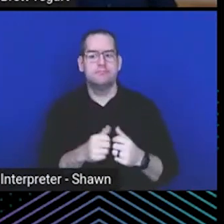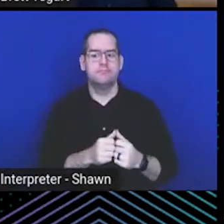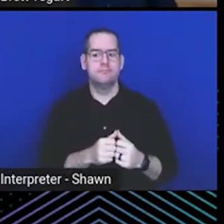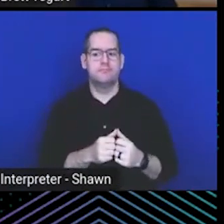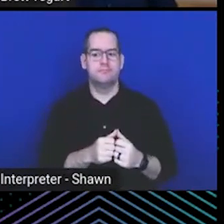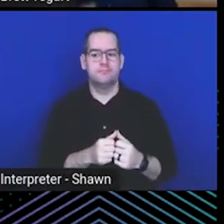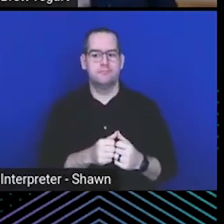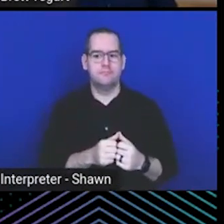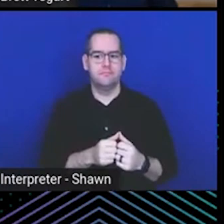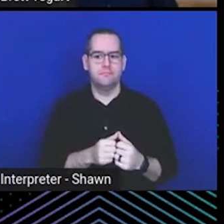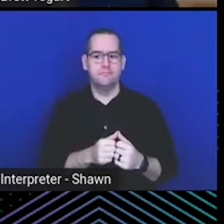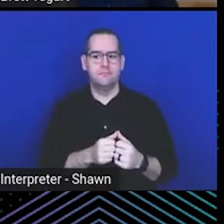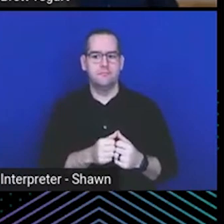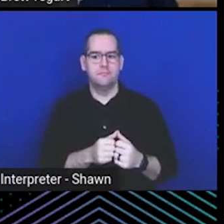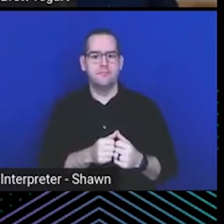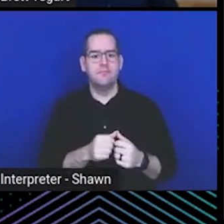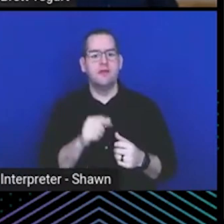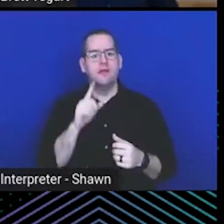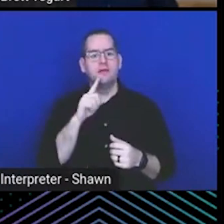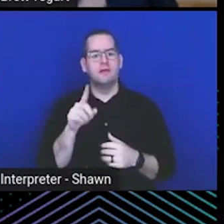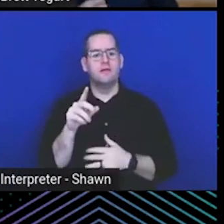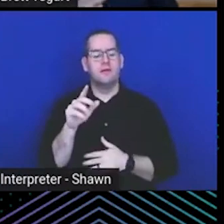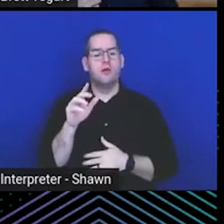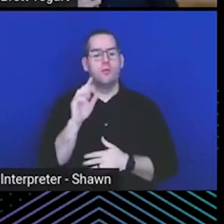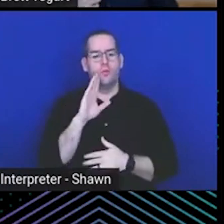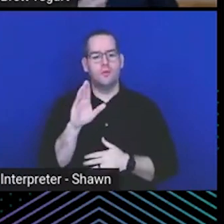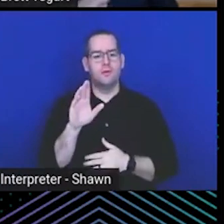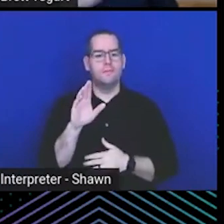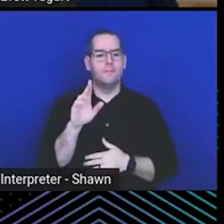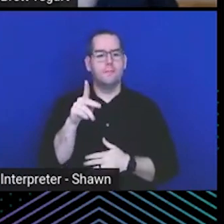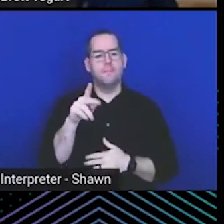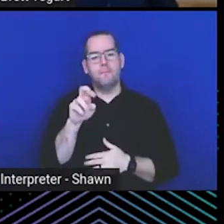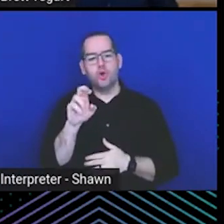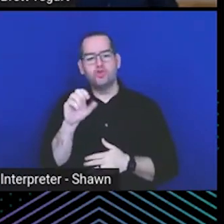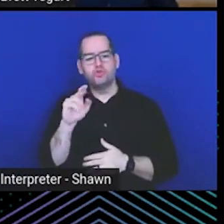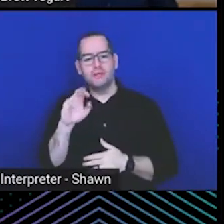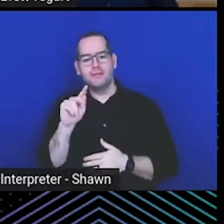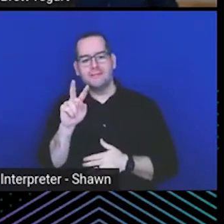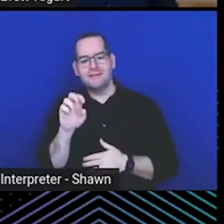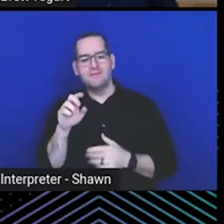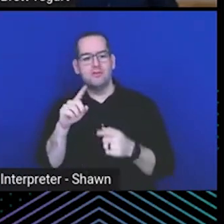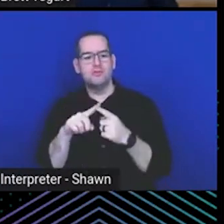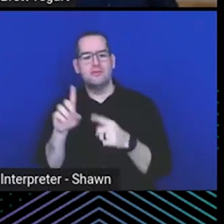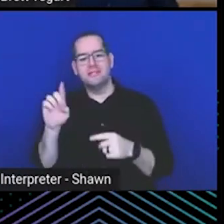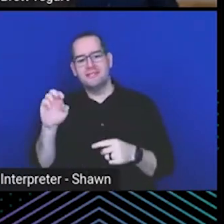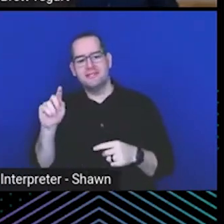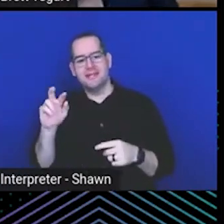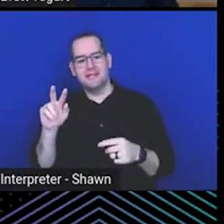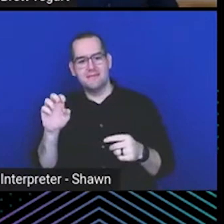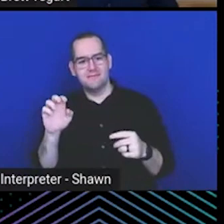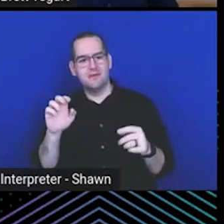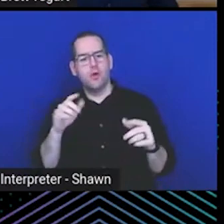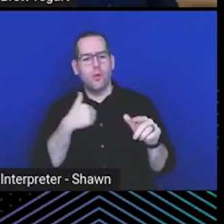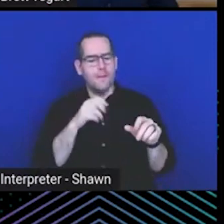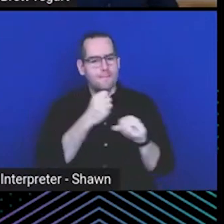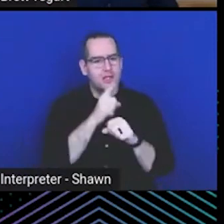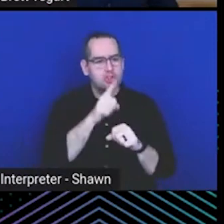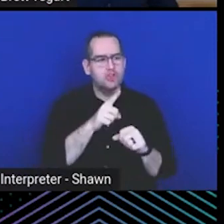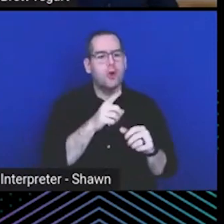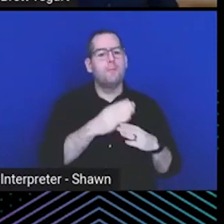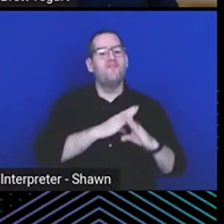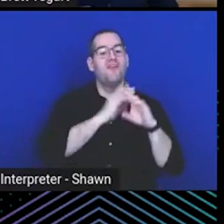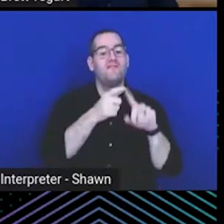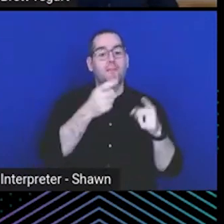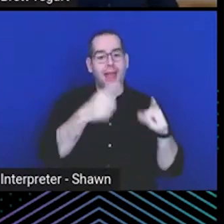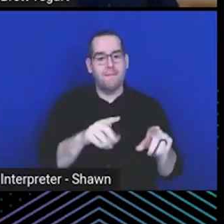thing. Prescriptive versus detective. We don't want to be scanning our environment, finding issues. We want to prevent these issues happening from